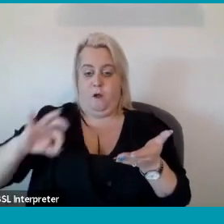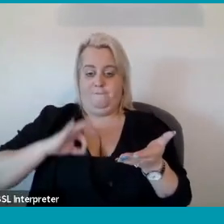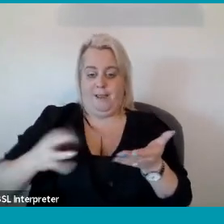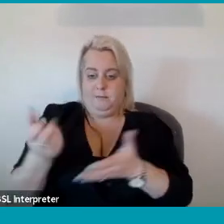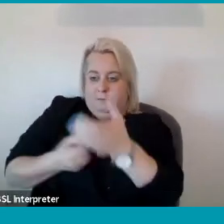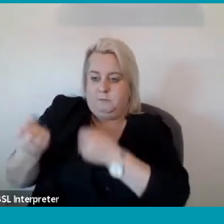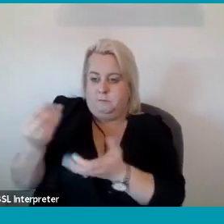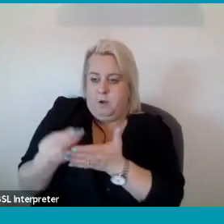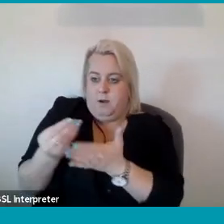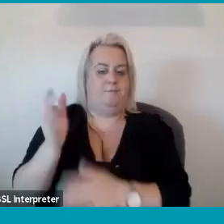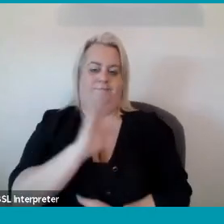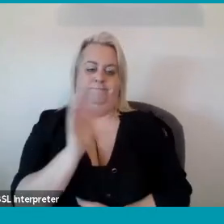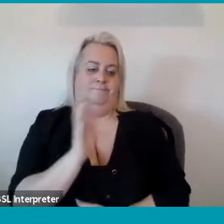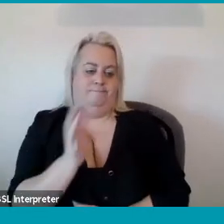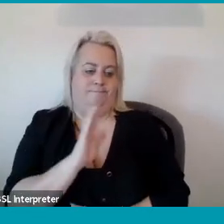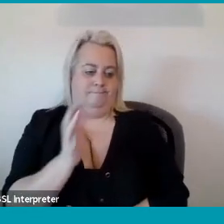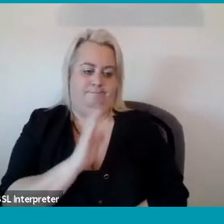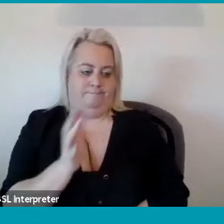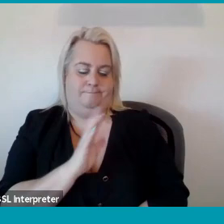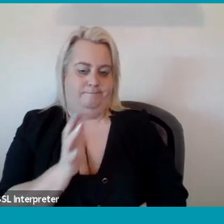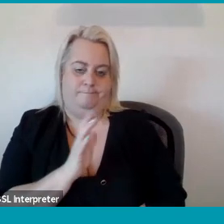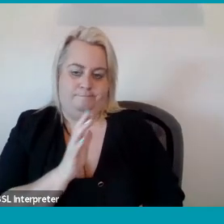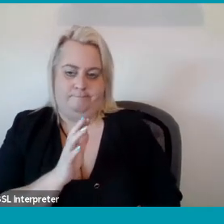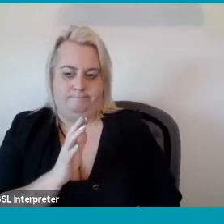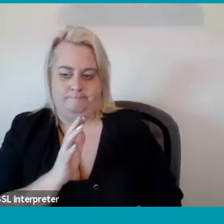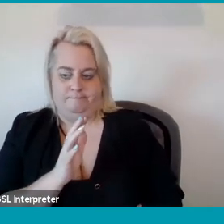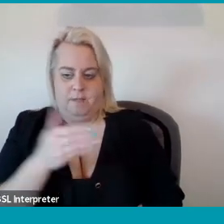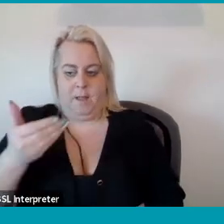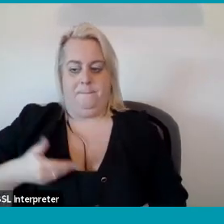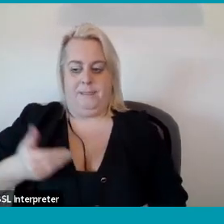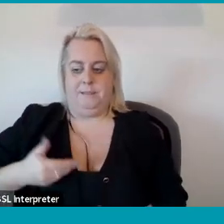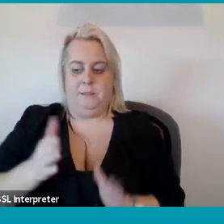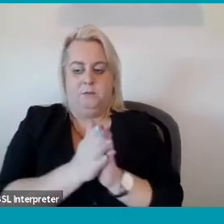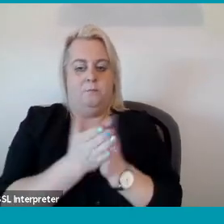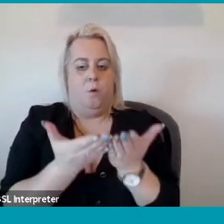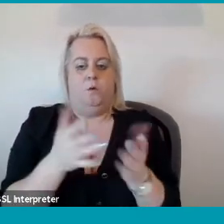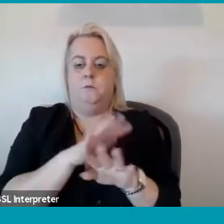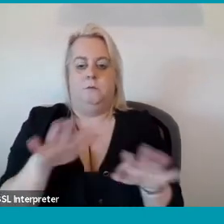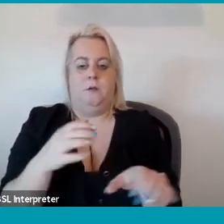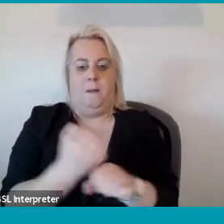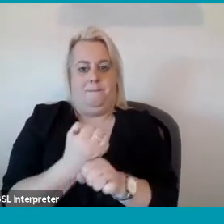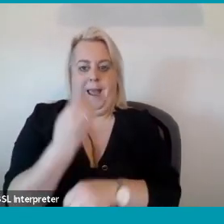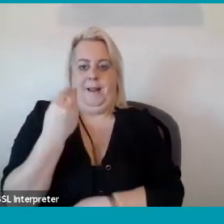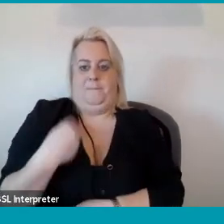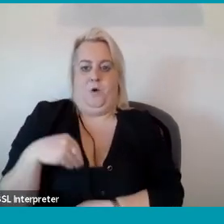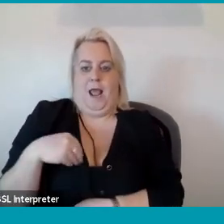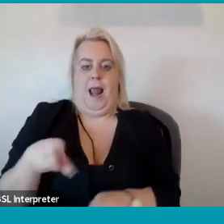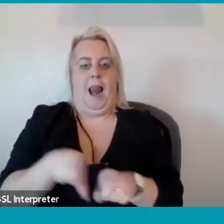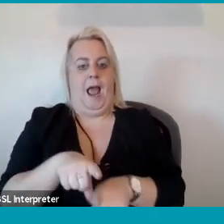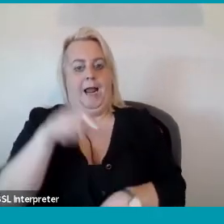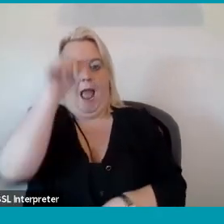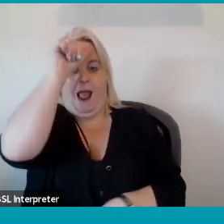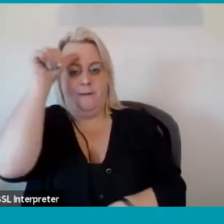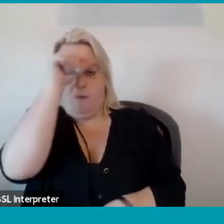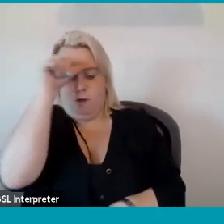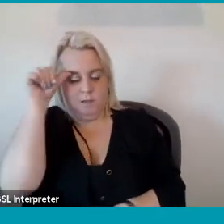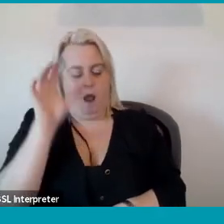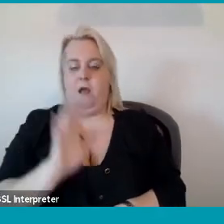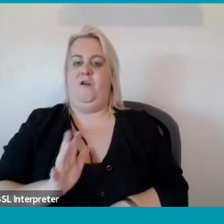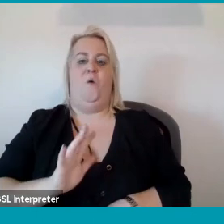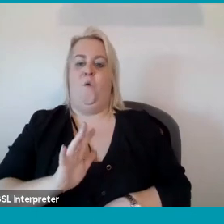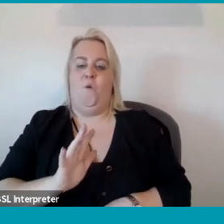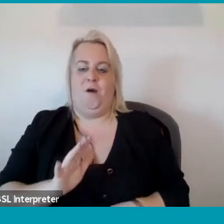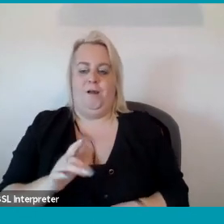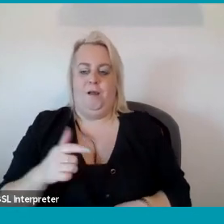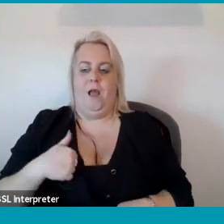make money. Nobody makes money on business books. It's not like Harry Potter. Actually, the reason I wrote it was so that people would